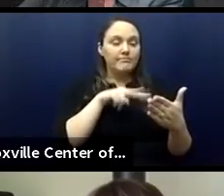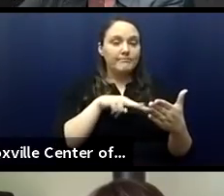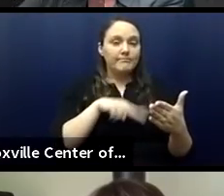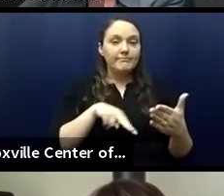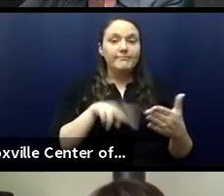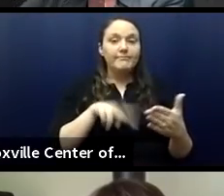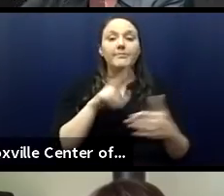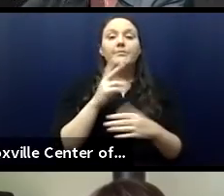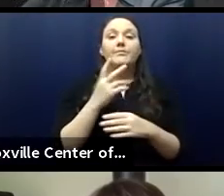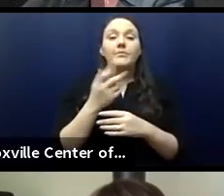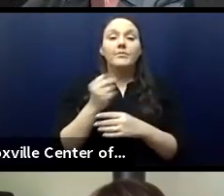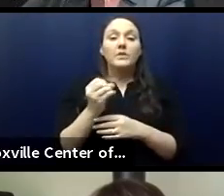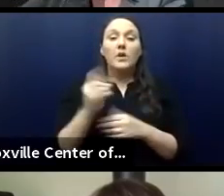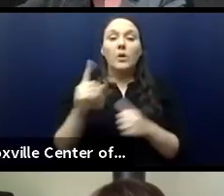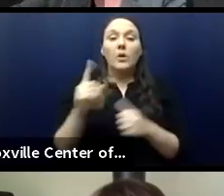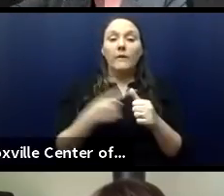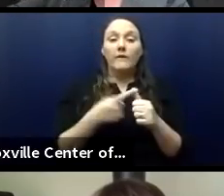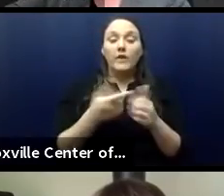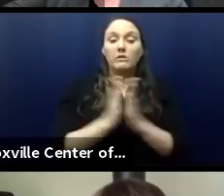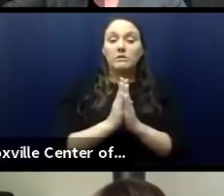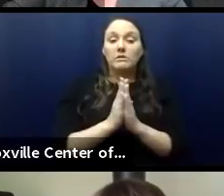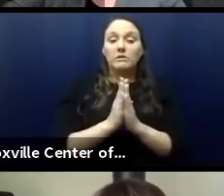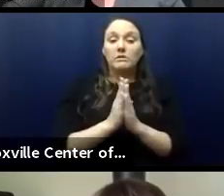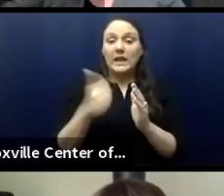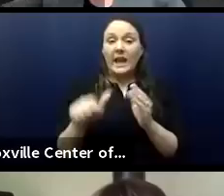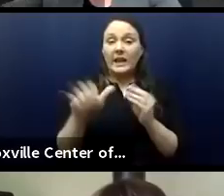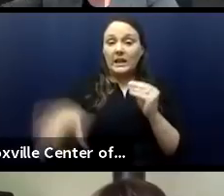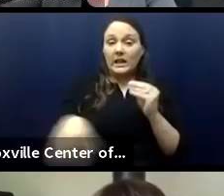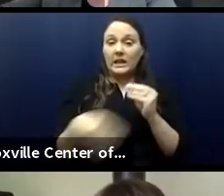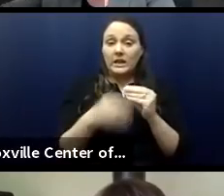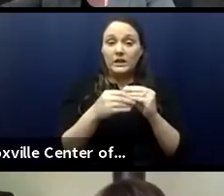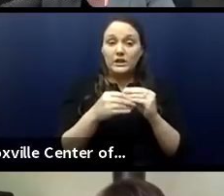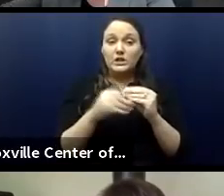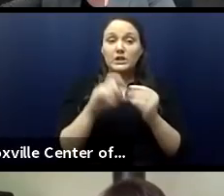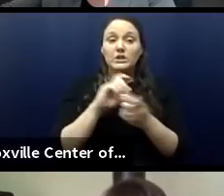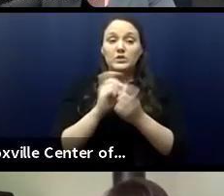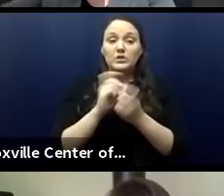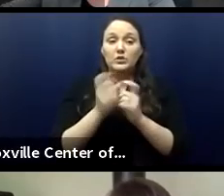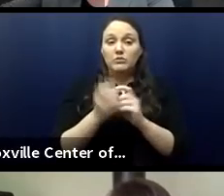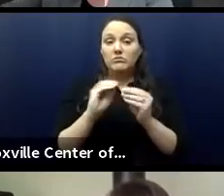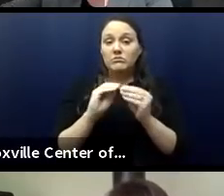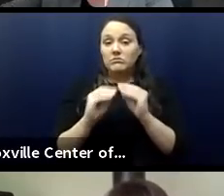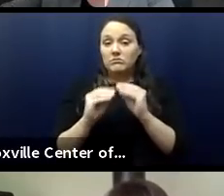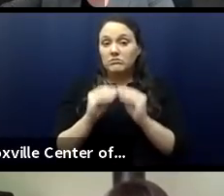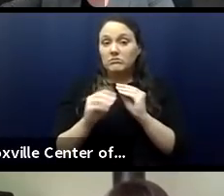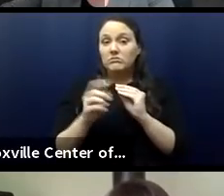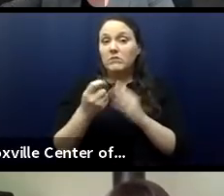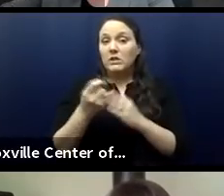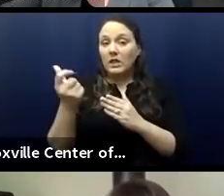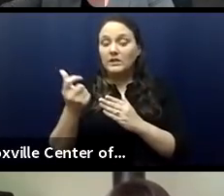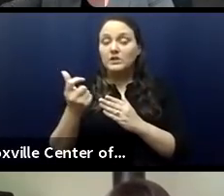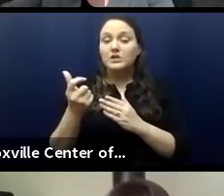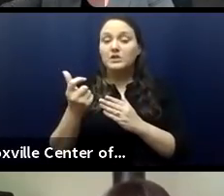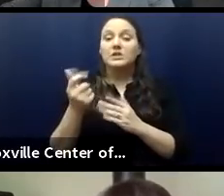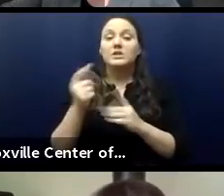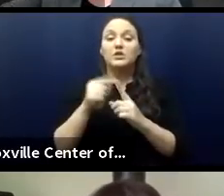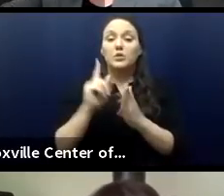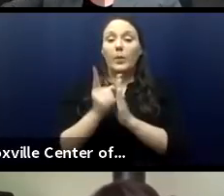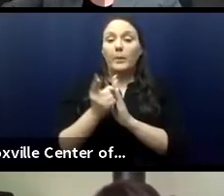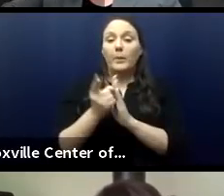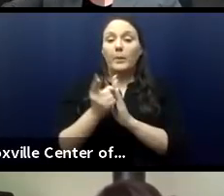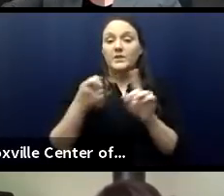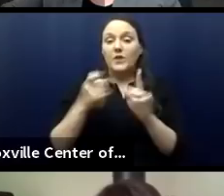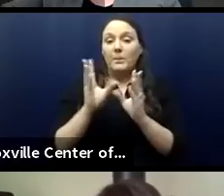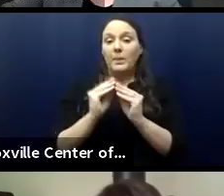so I would first ask if there are any additions, corrections, deletions to the minutes of the meeting from